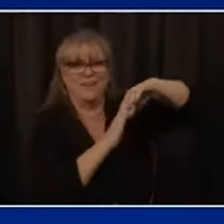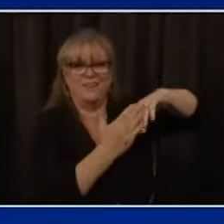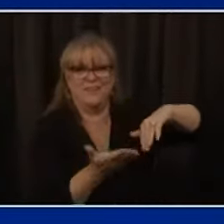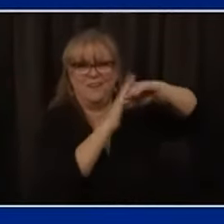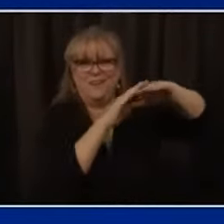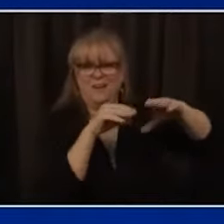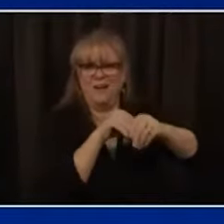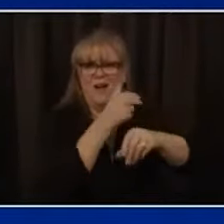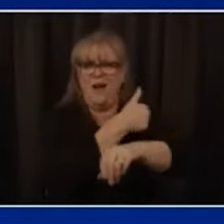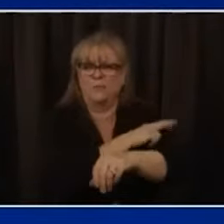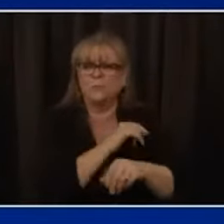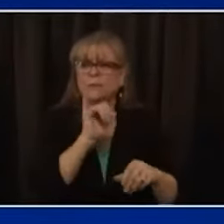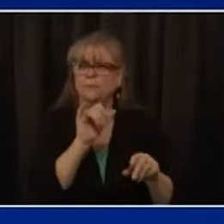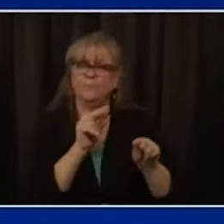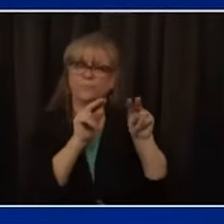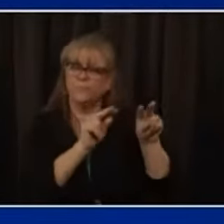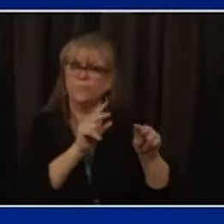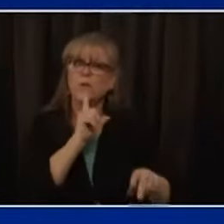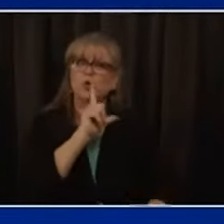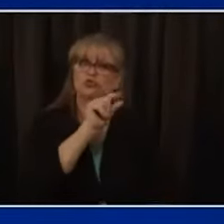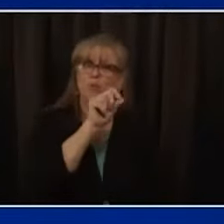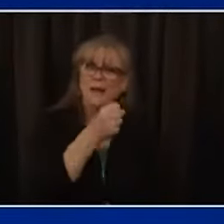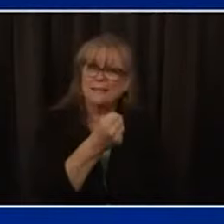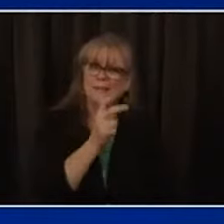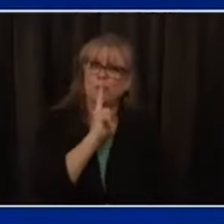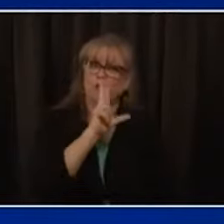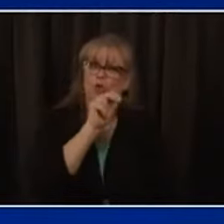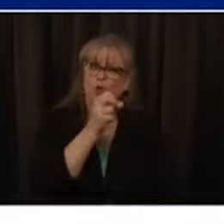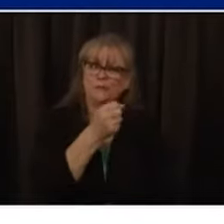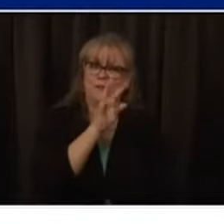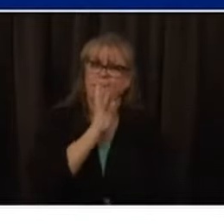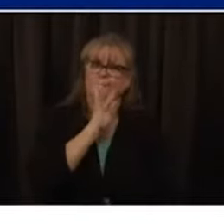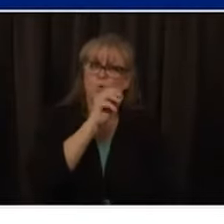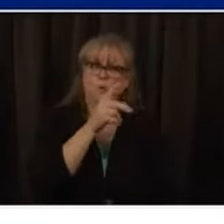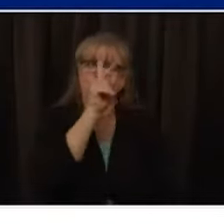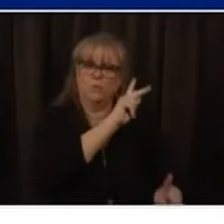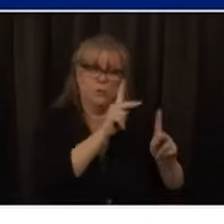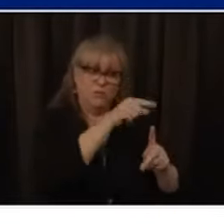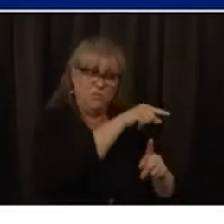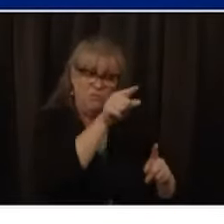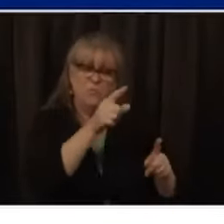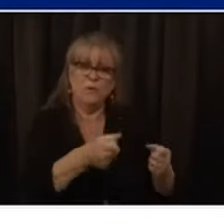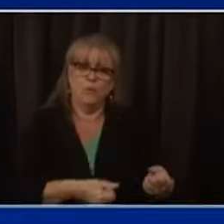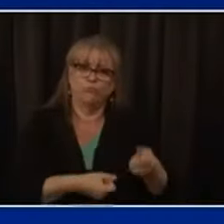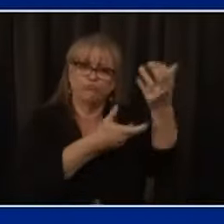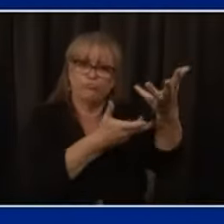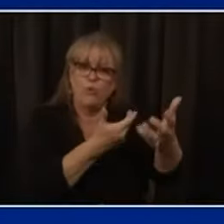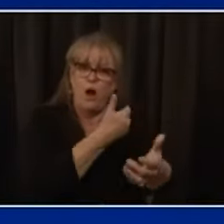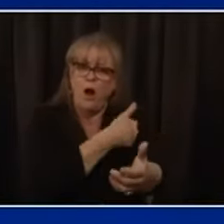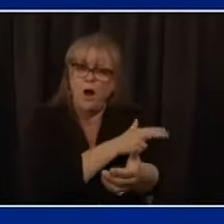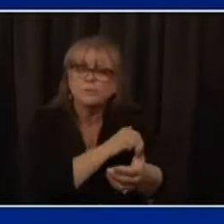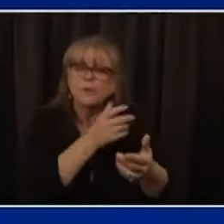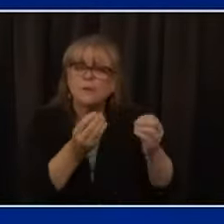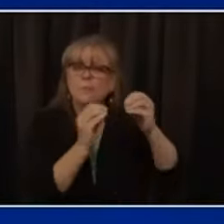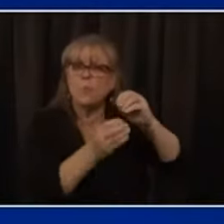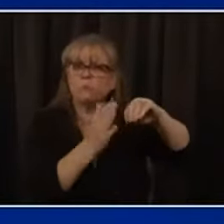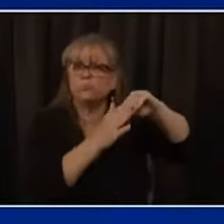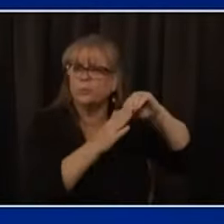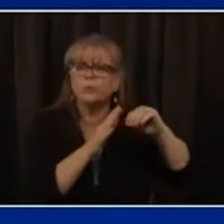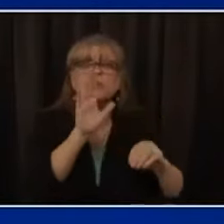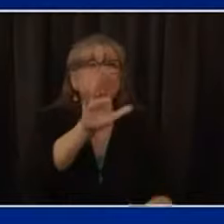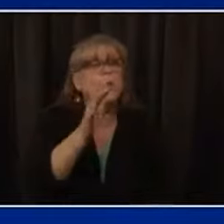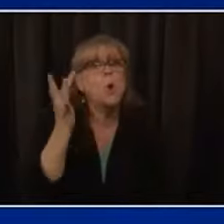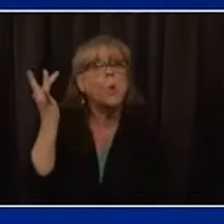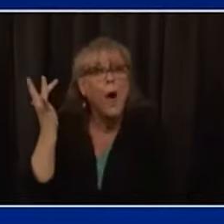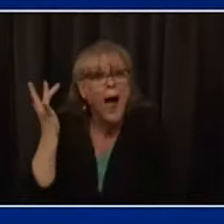of people in their 20s, 30s, and 40s getting hospitalized. So that percentage is increasing substantially because